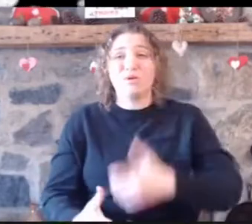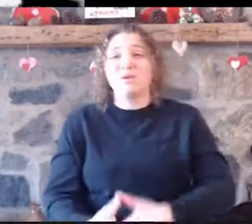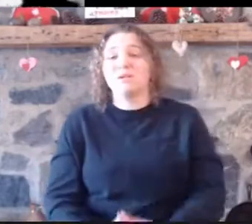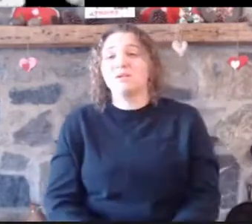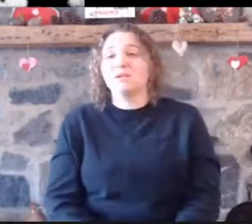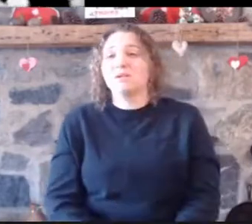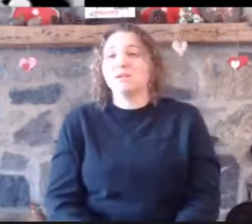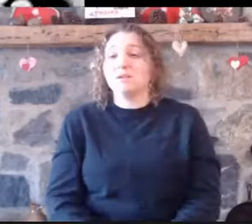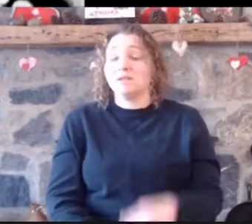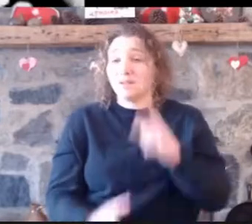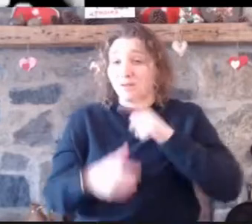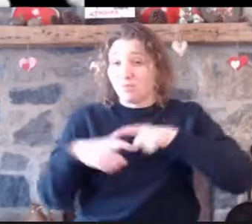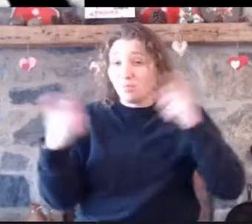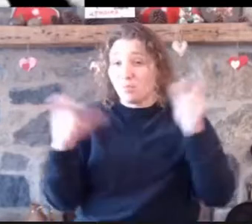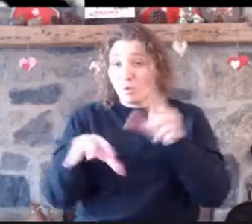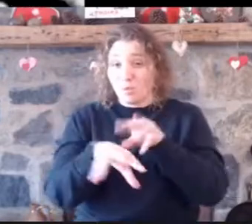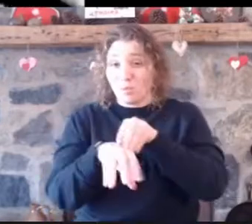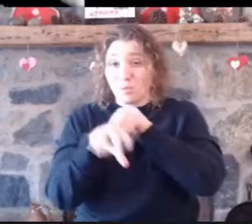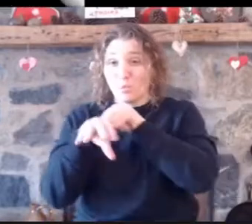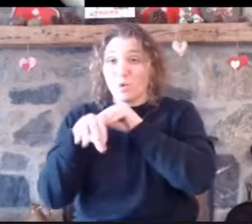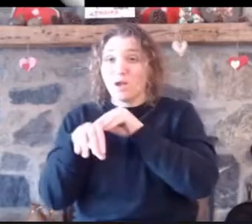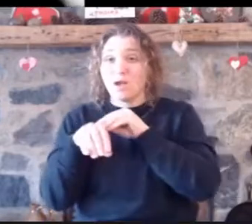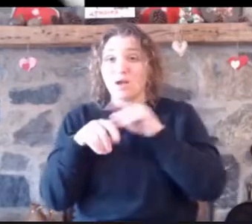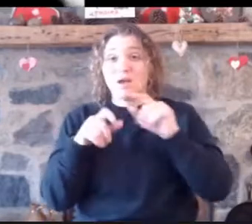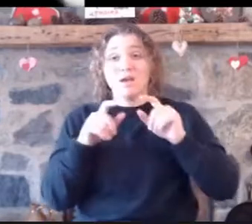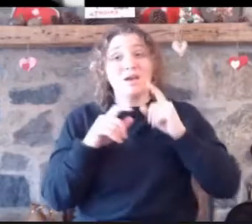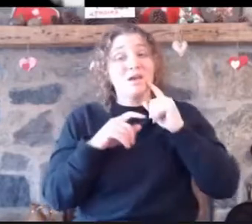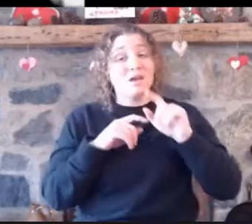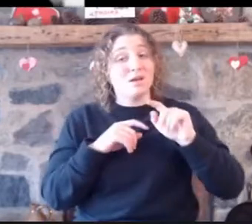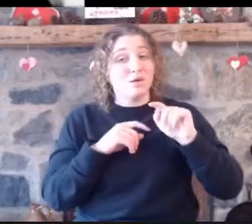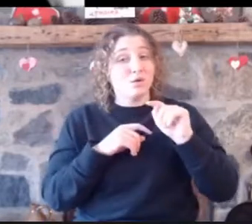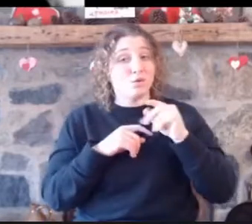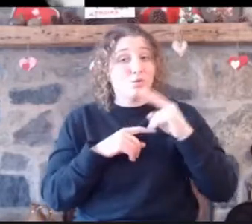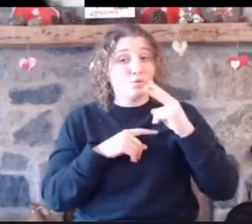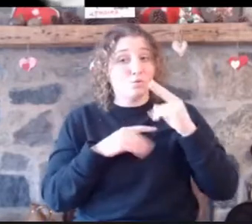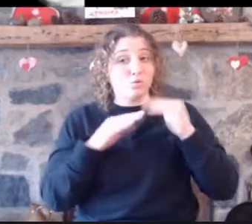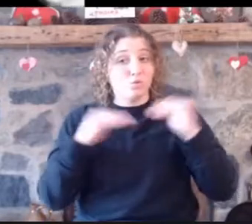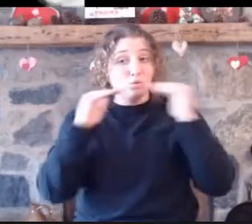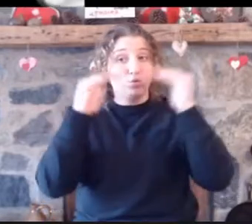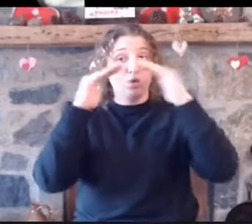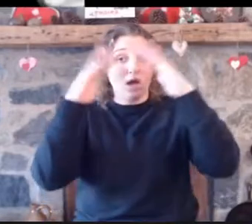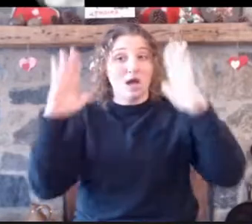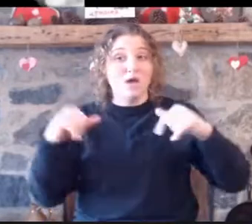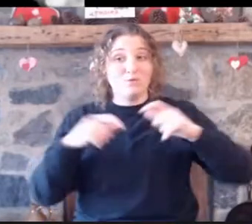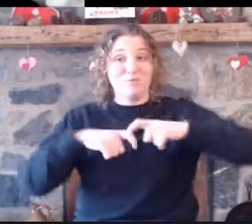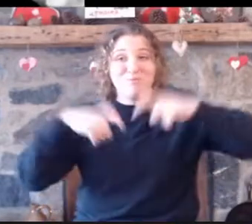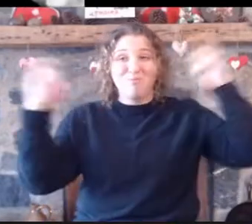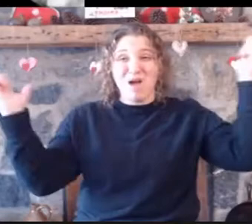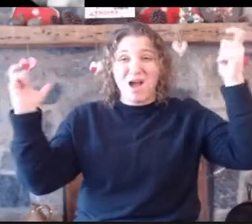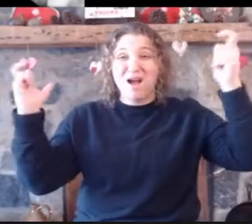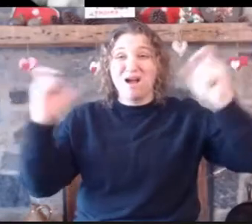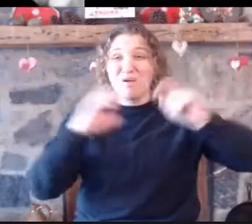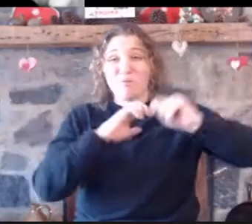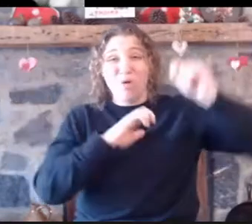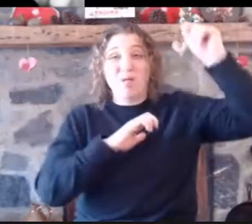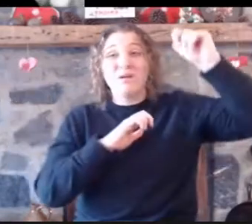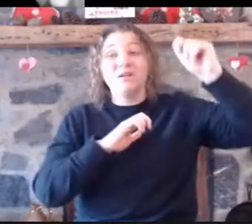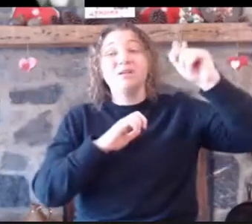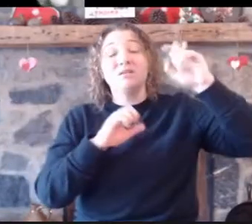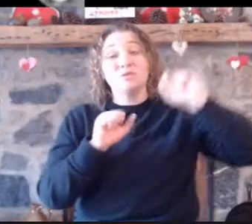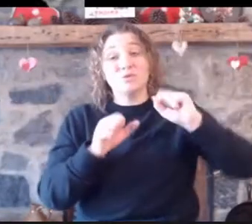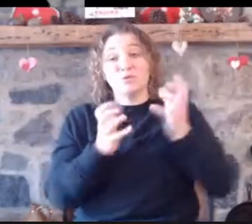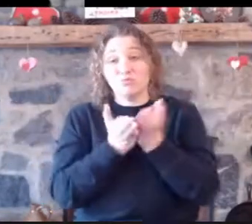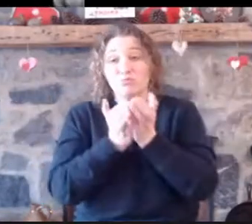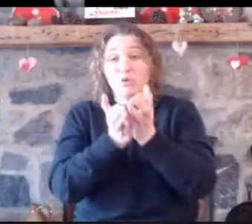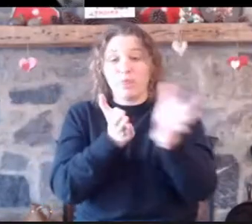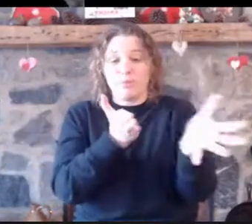Massive. This giant squid is taller than a two-story house, easily big enough to take on the racing trimaran,